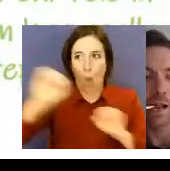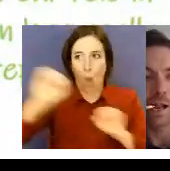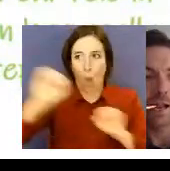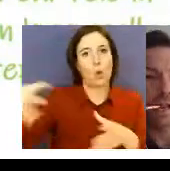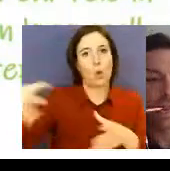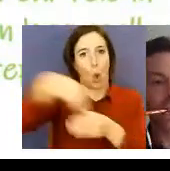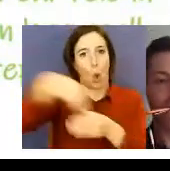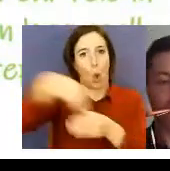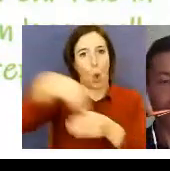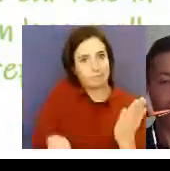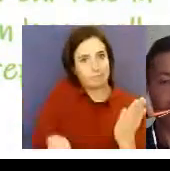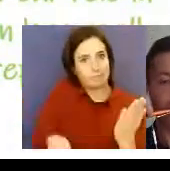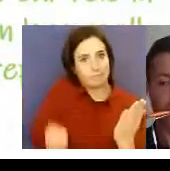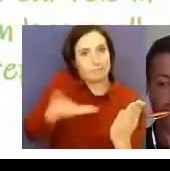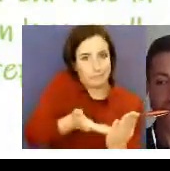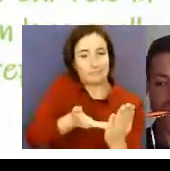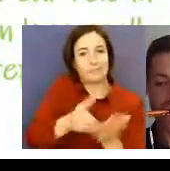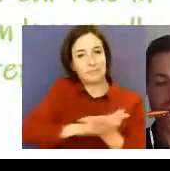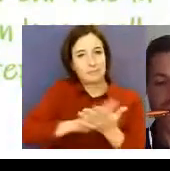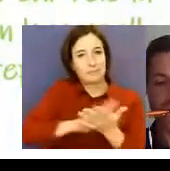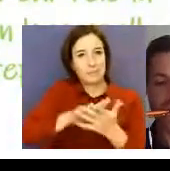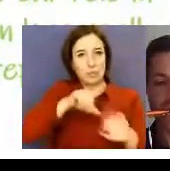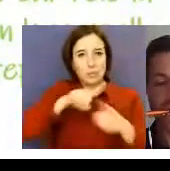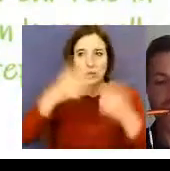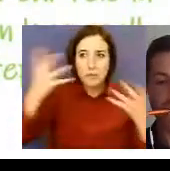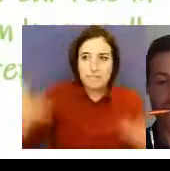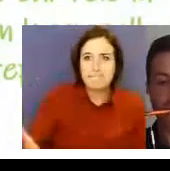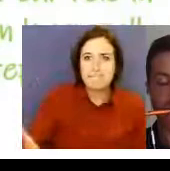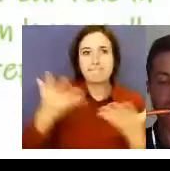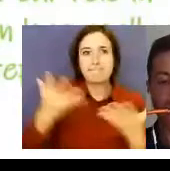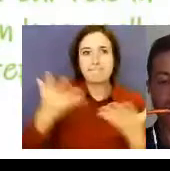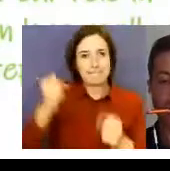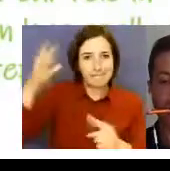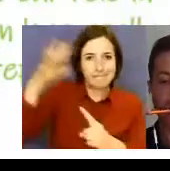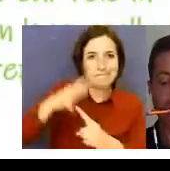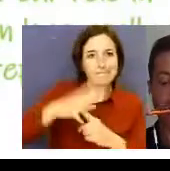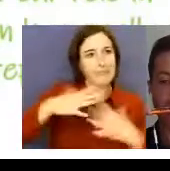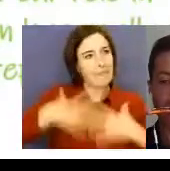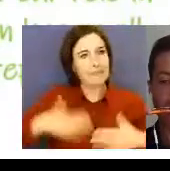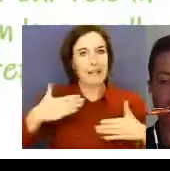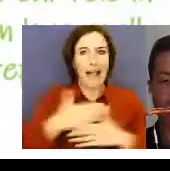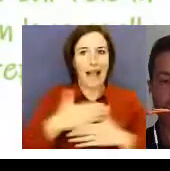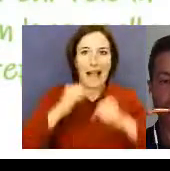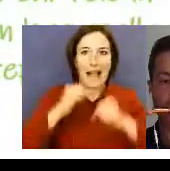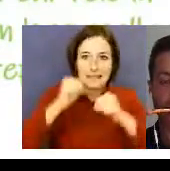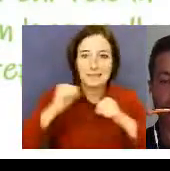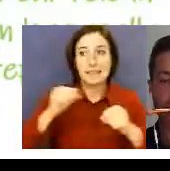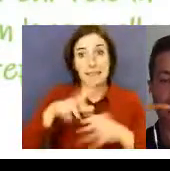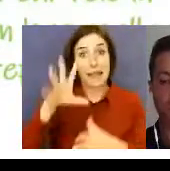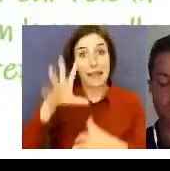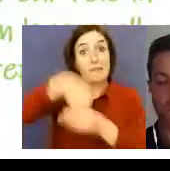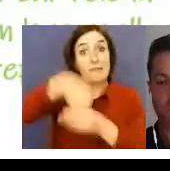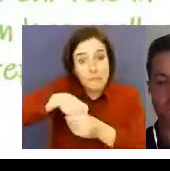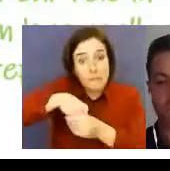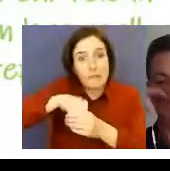help embed the message of the importance of physical activity into their wider work and across their organisational objectives as